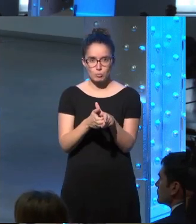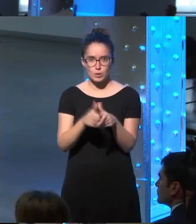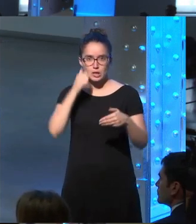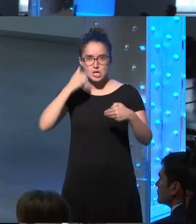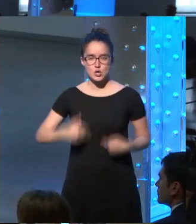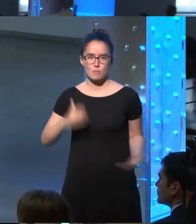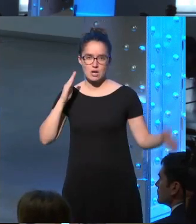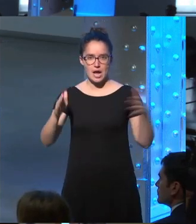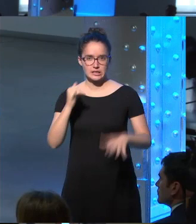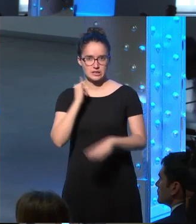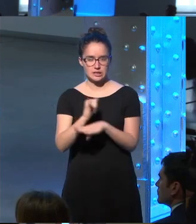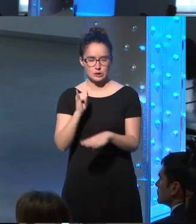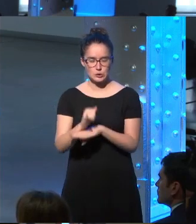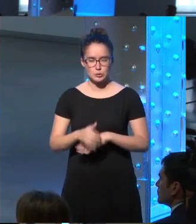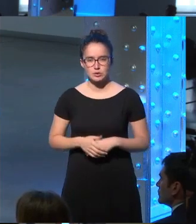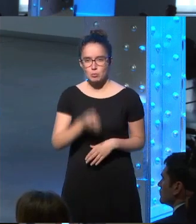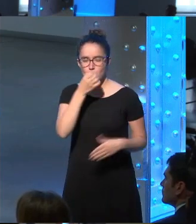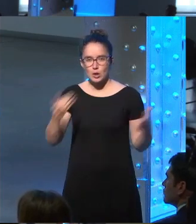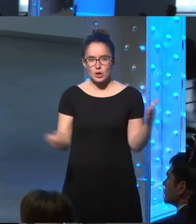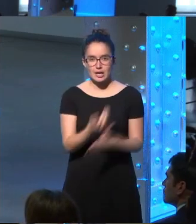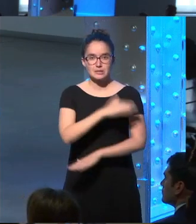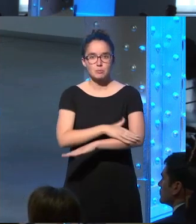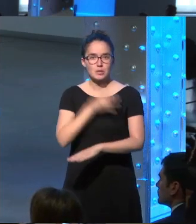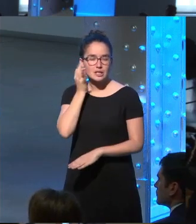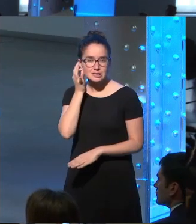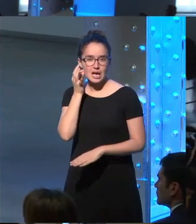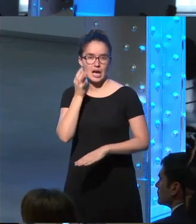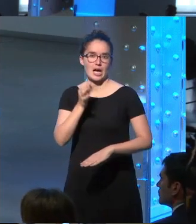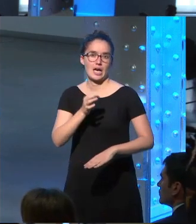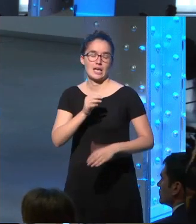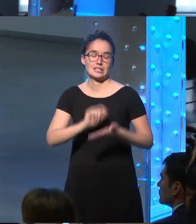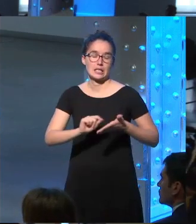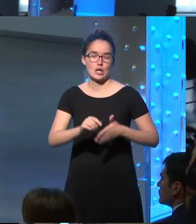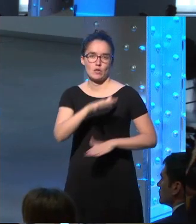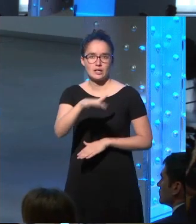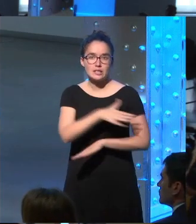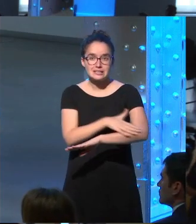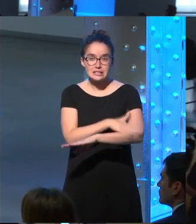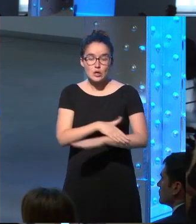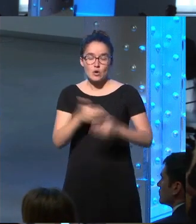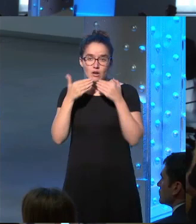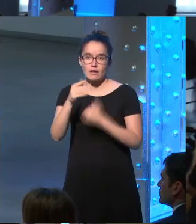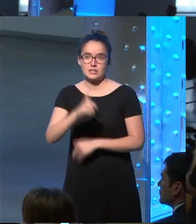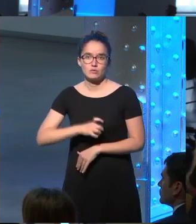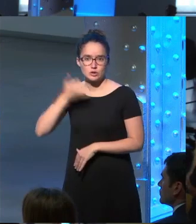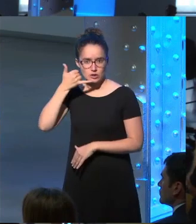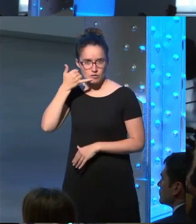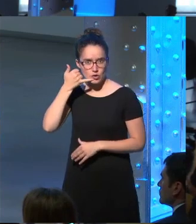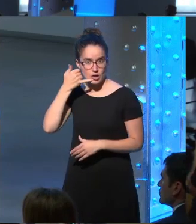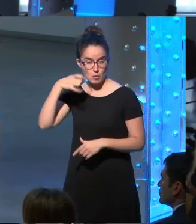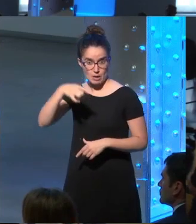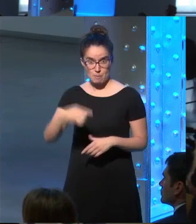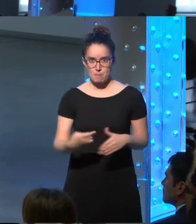Age Institute. You have the floor. Good morning, dear Minister, Secretary of State. Also thank you